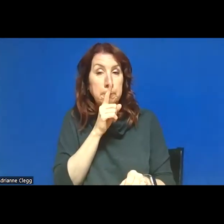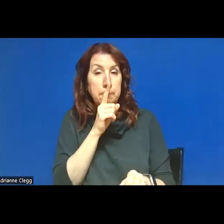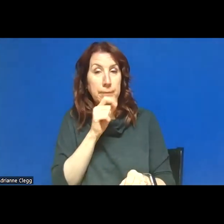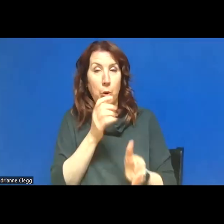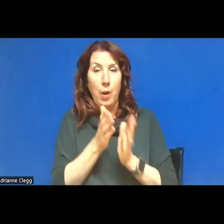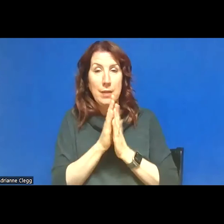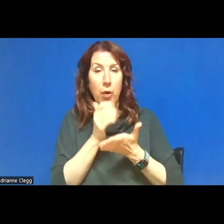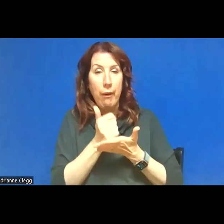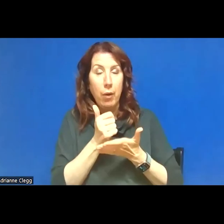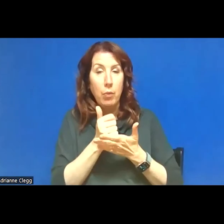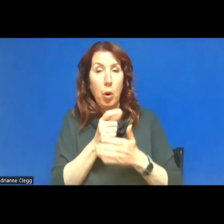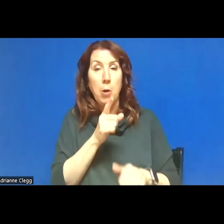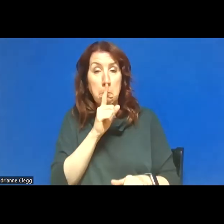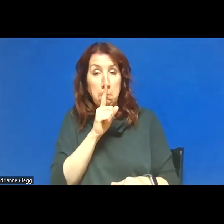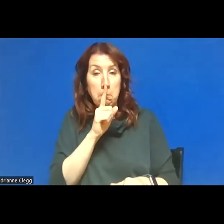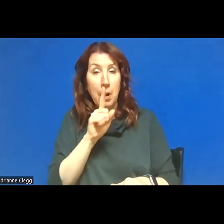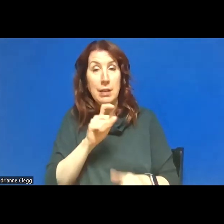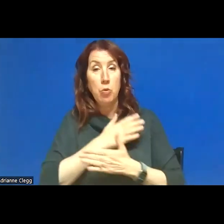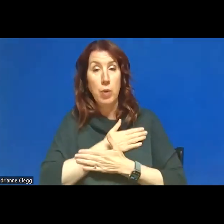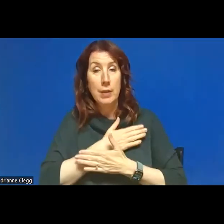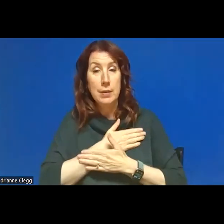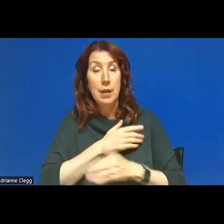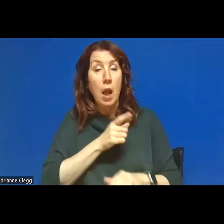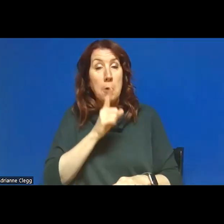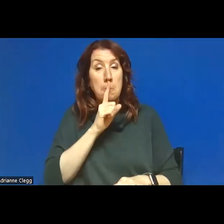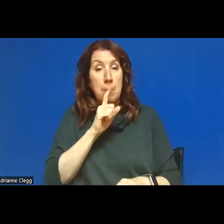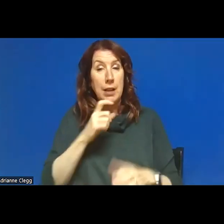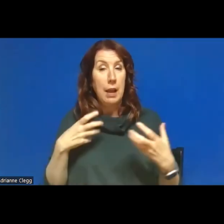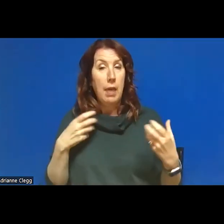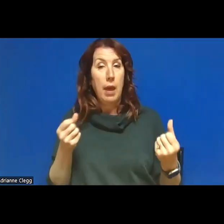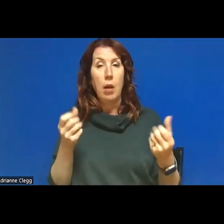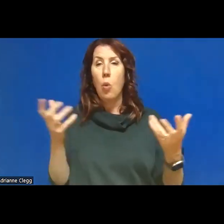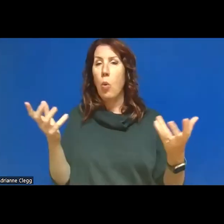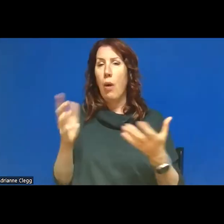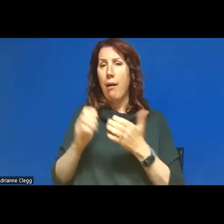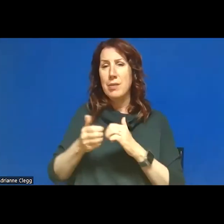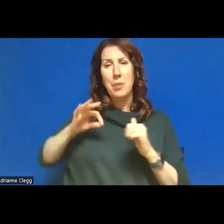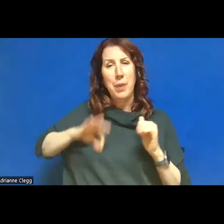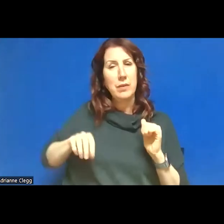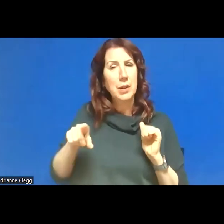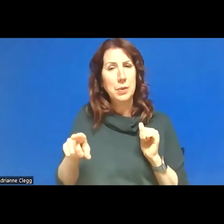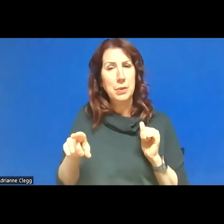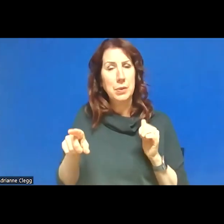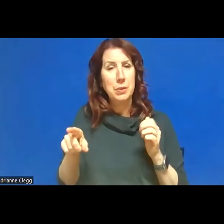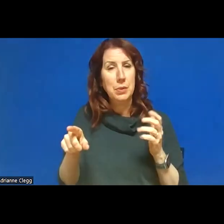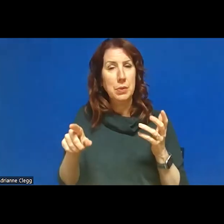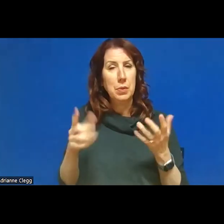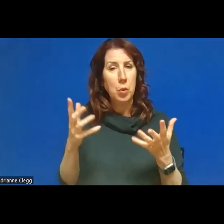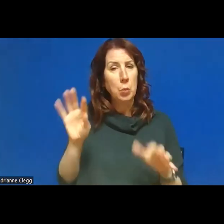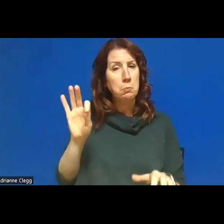need rest and restoration and time to yourself? That's what I would ask